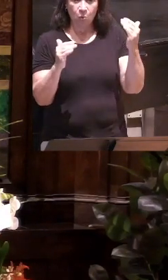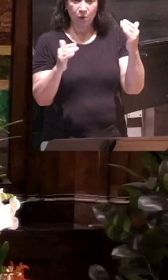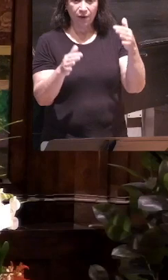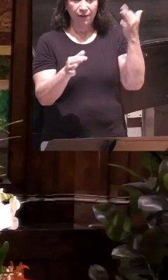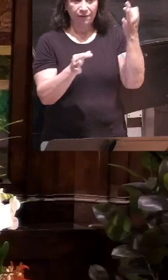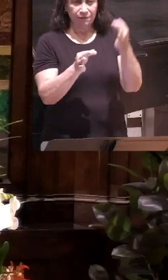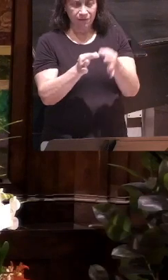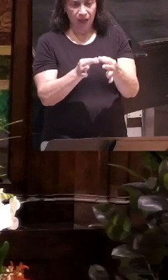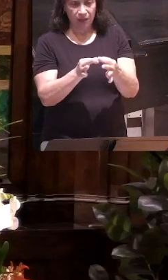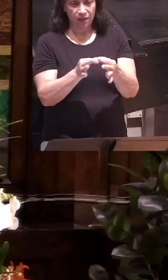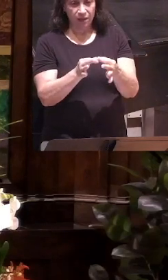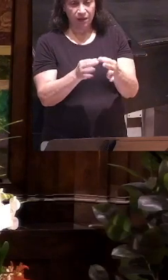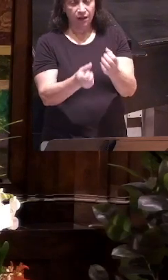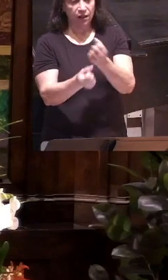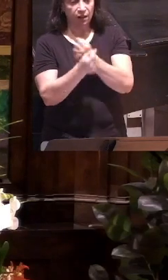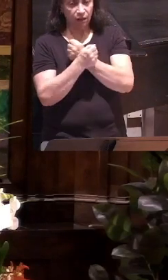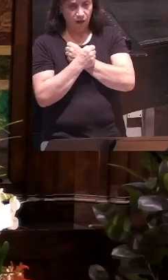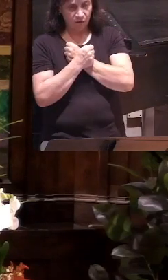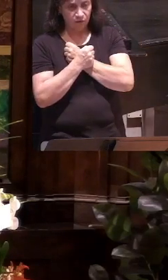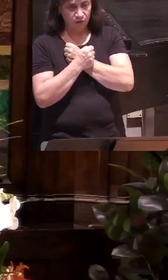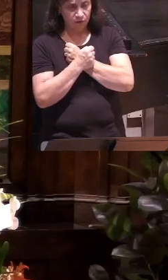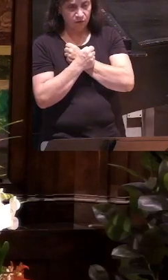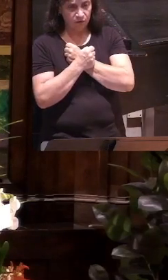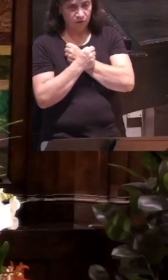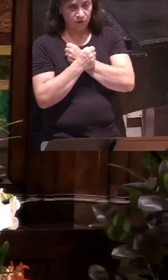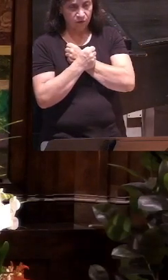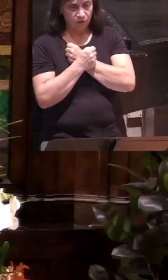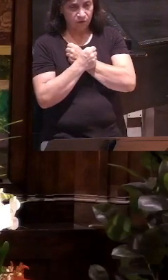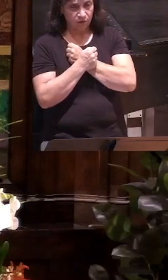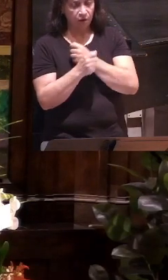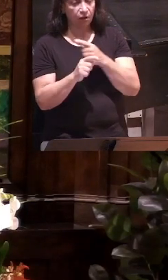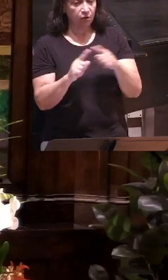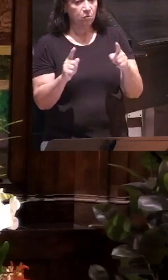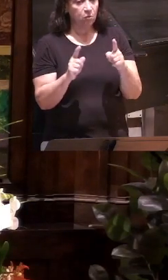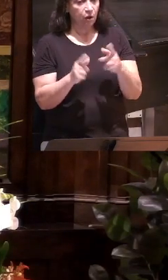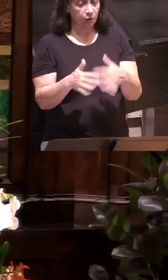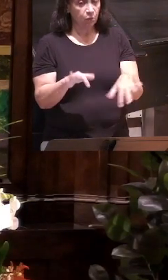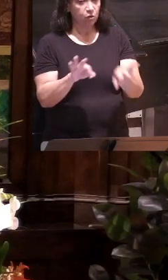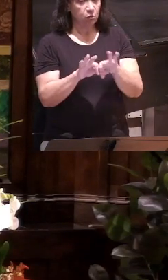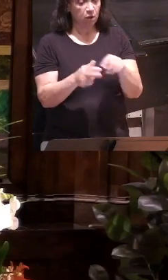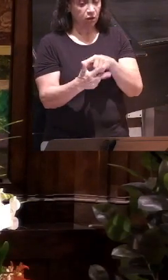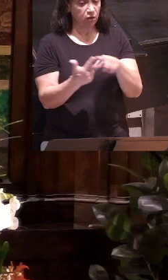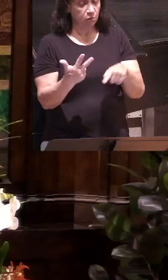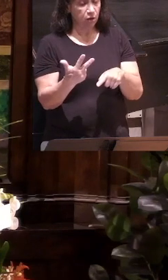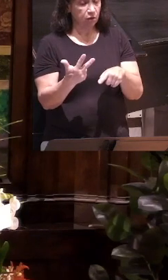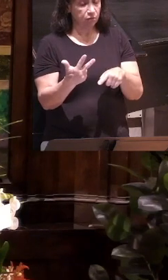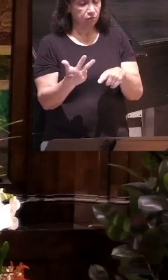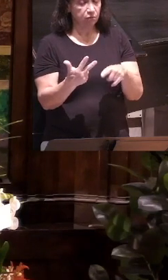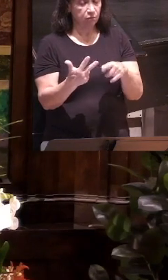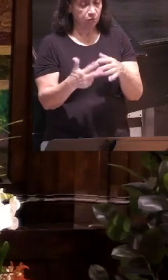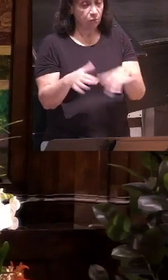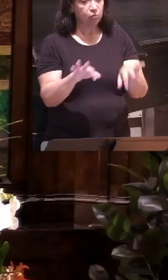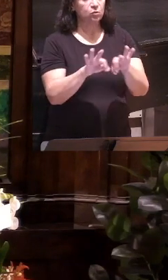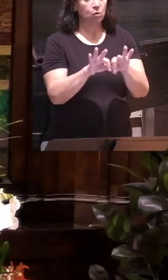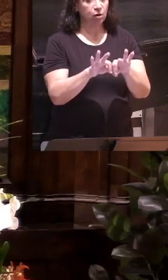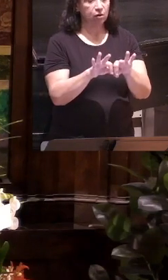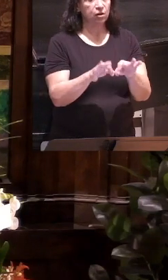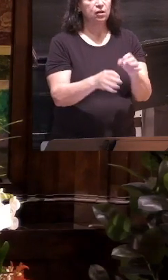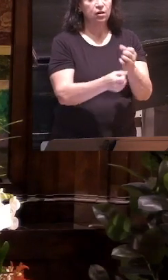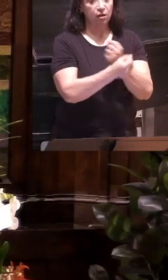faith, love. But the greatest of these is